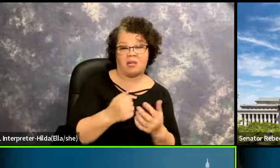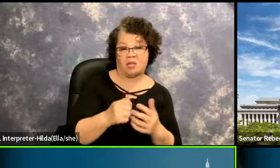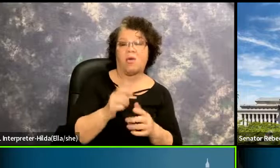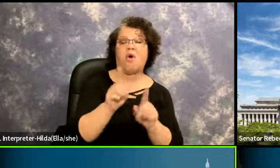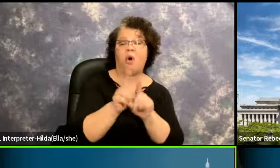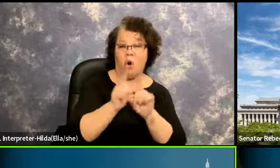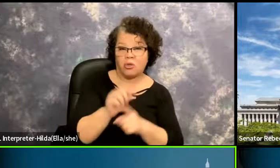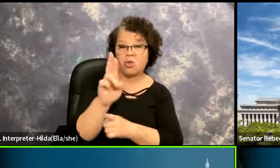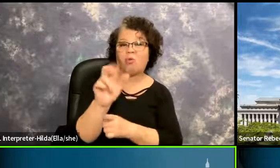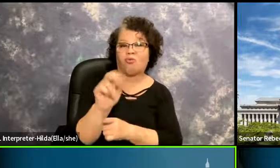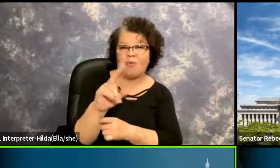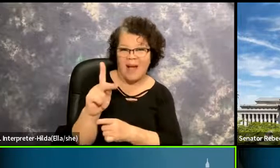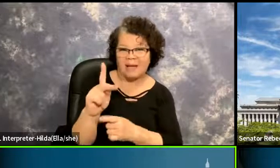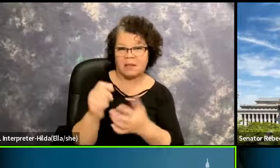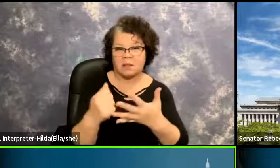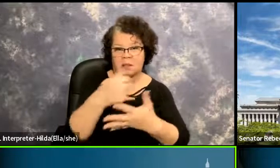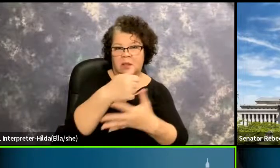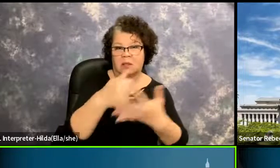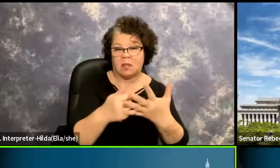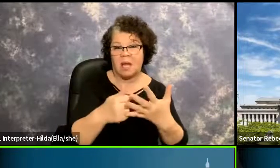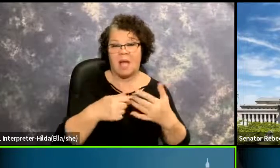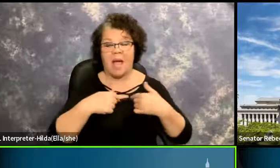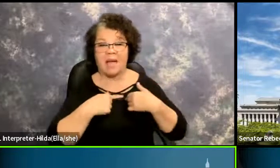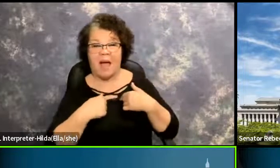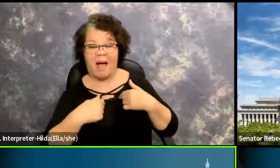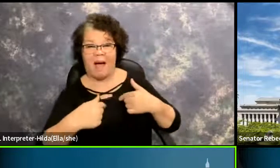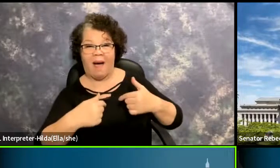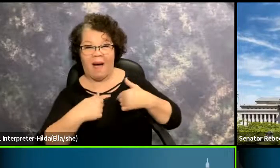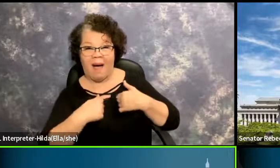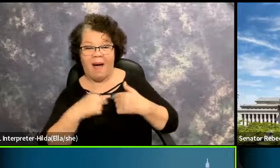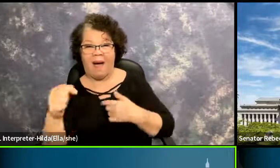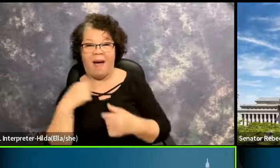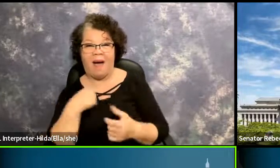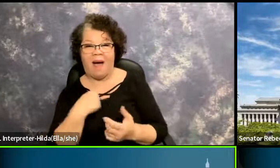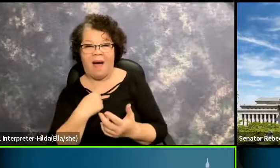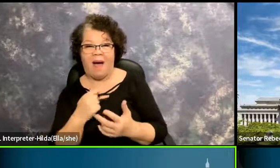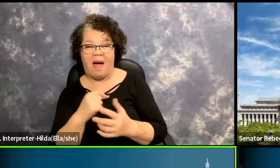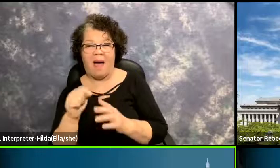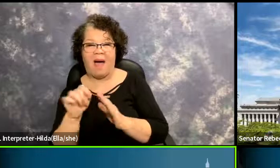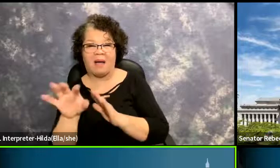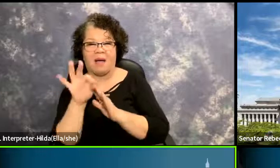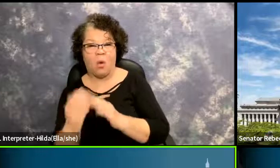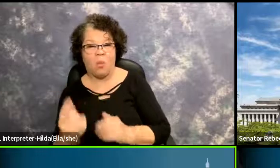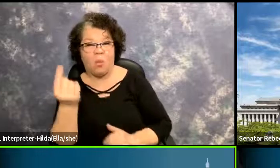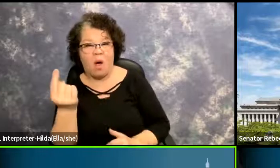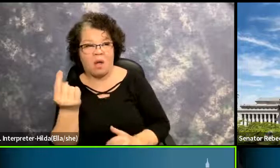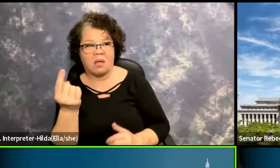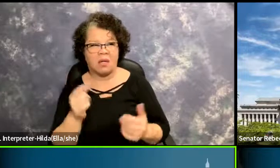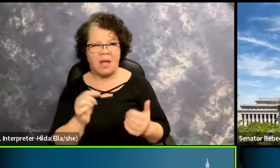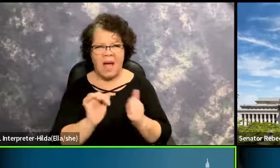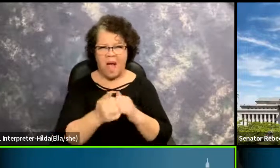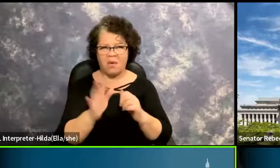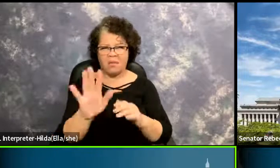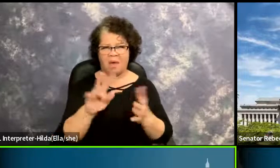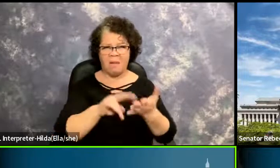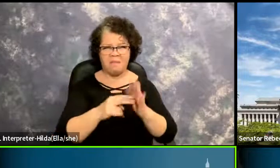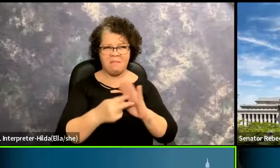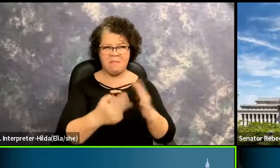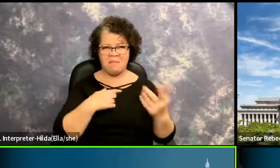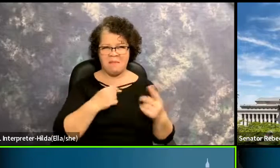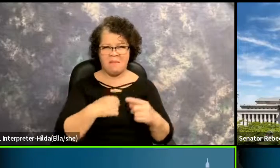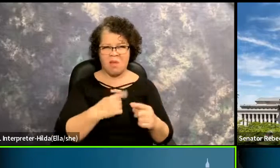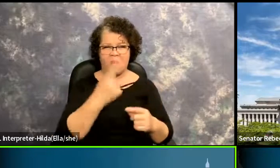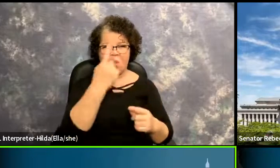I'm not understanding how that meets the one person, one vote. And I also don't understand yet how that